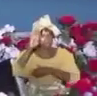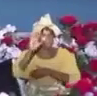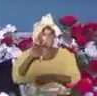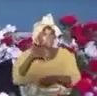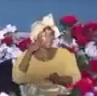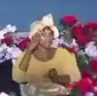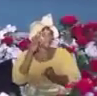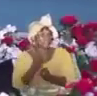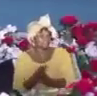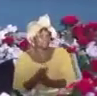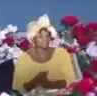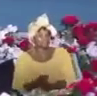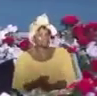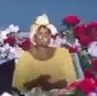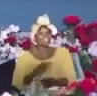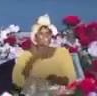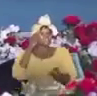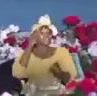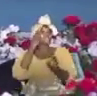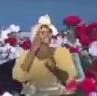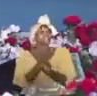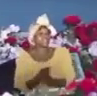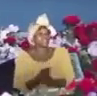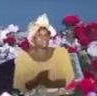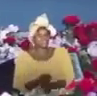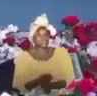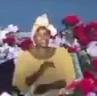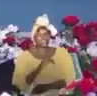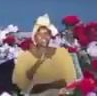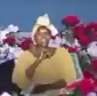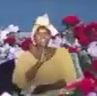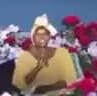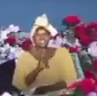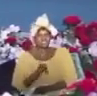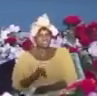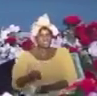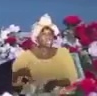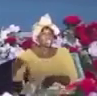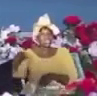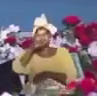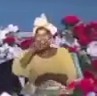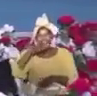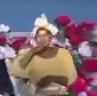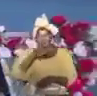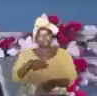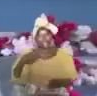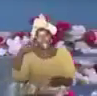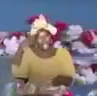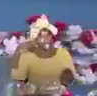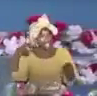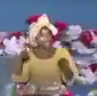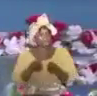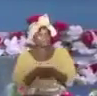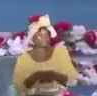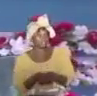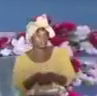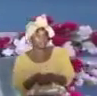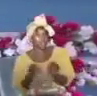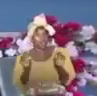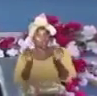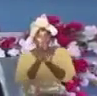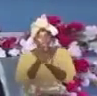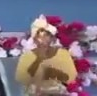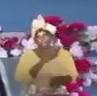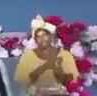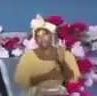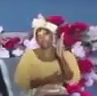is. Faith is beyond agreeing with God, as important as that is. Those are just various equations that ultimately